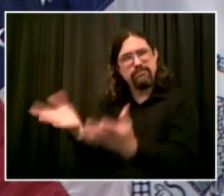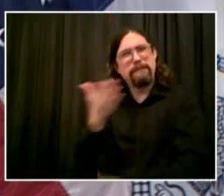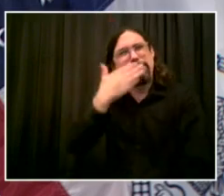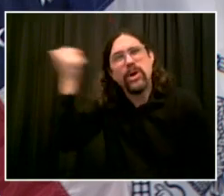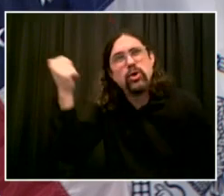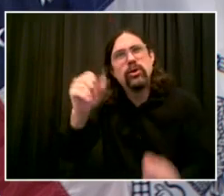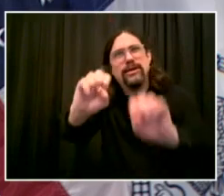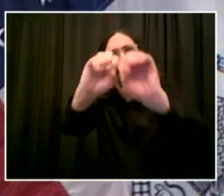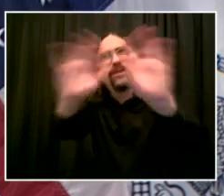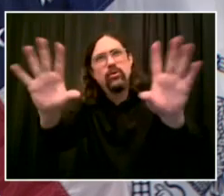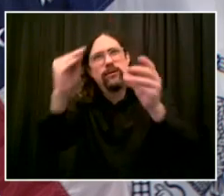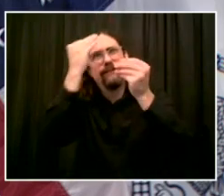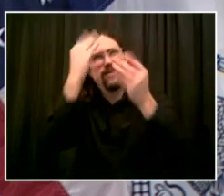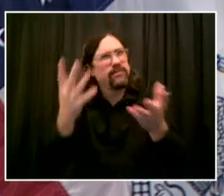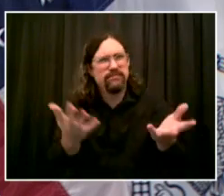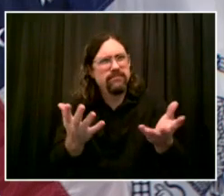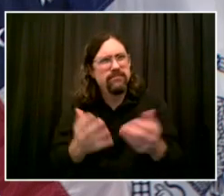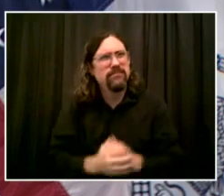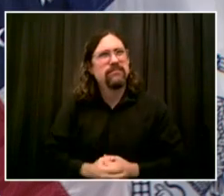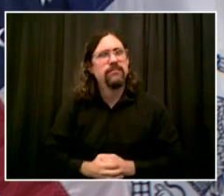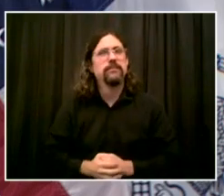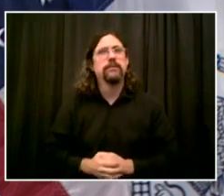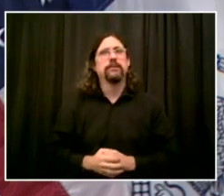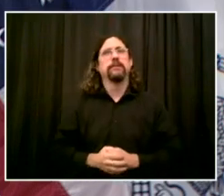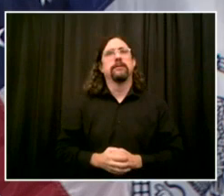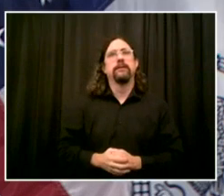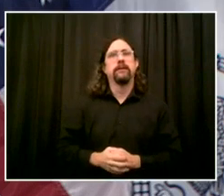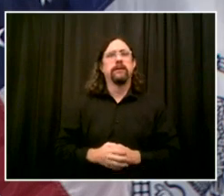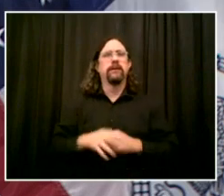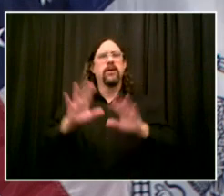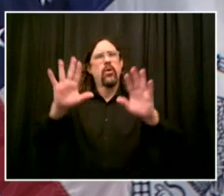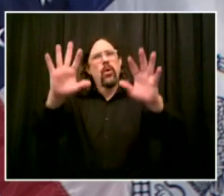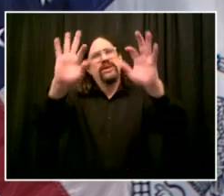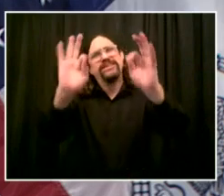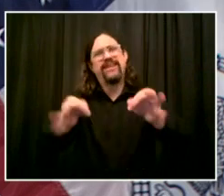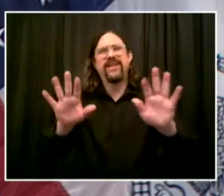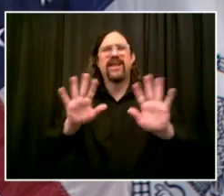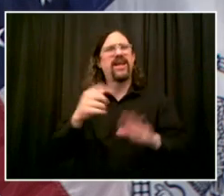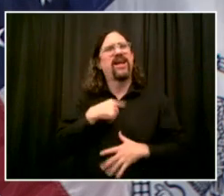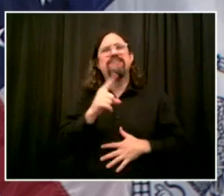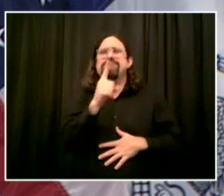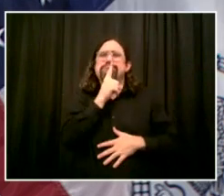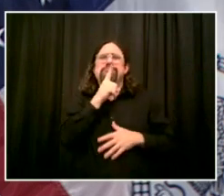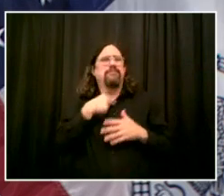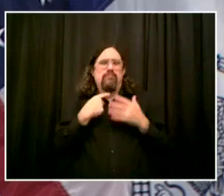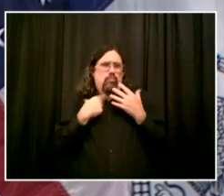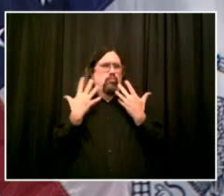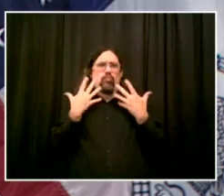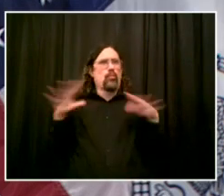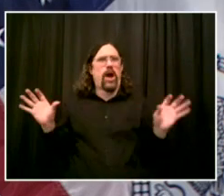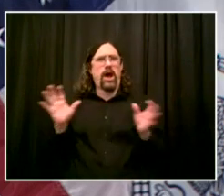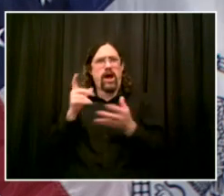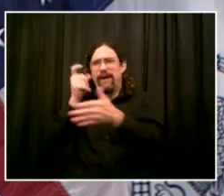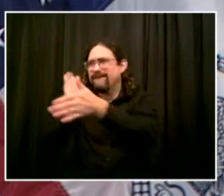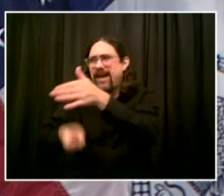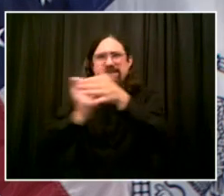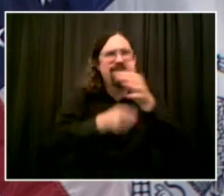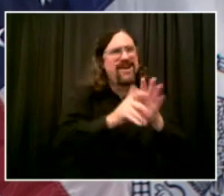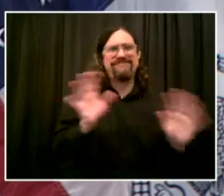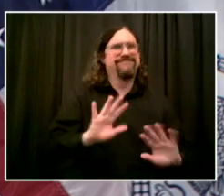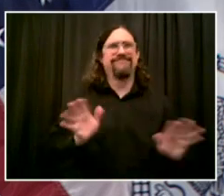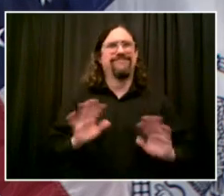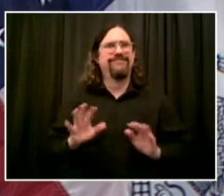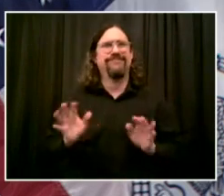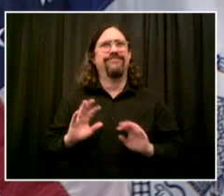want to fine anyone in the restaurant community, any small business. We don't want to ever see a restaurant that gets into